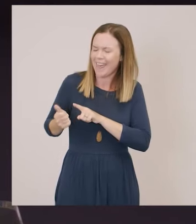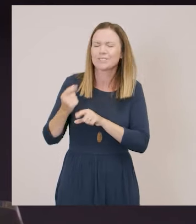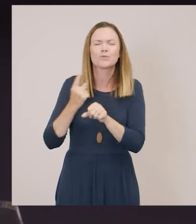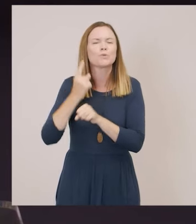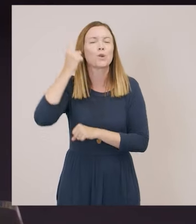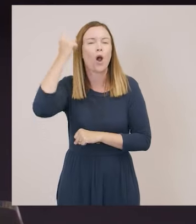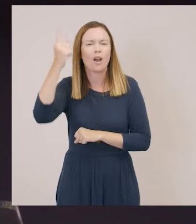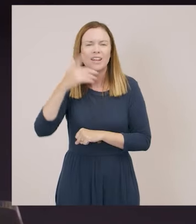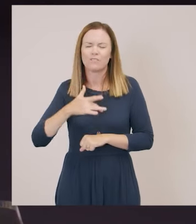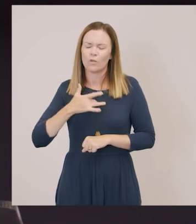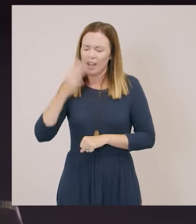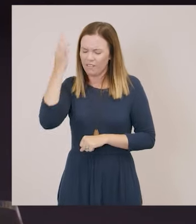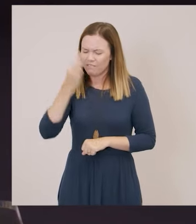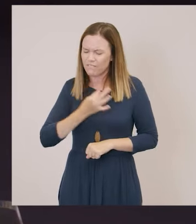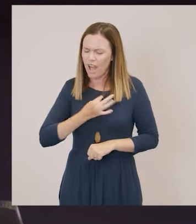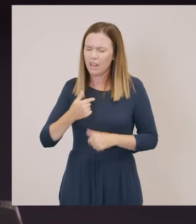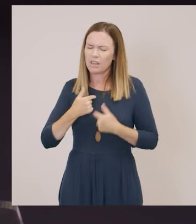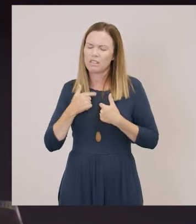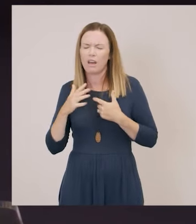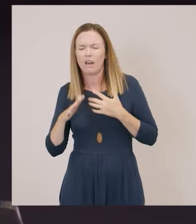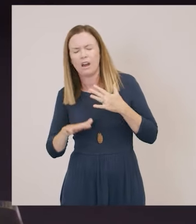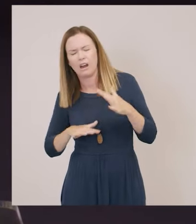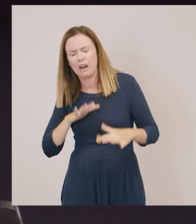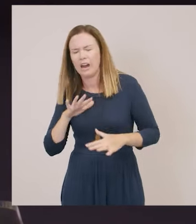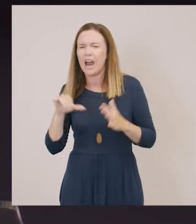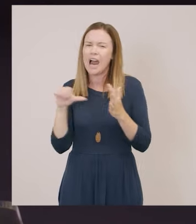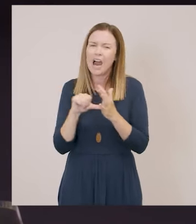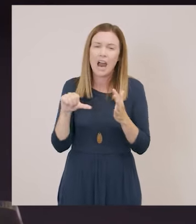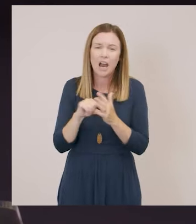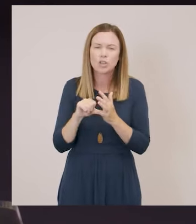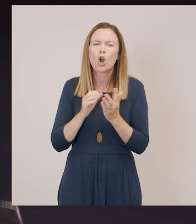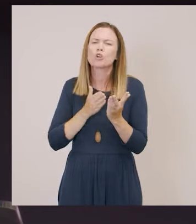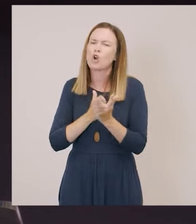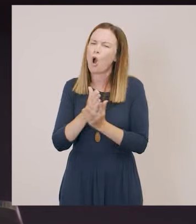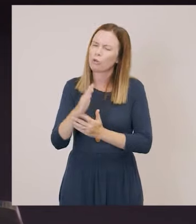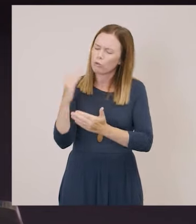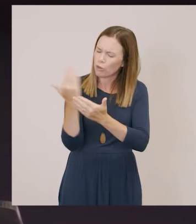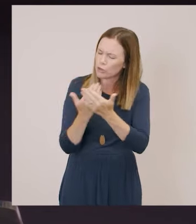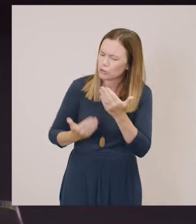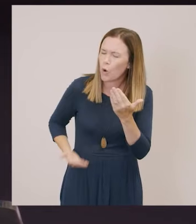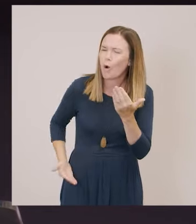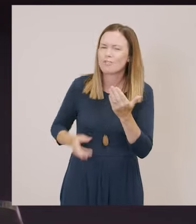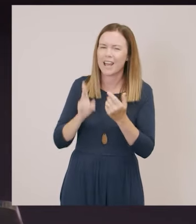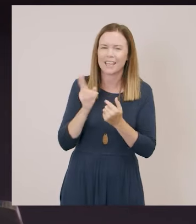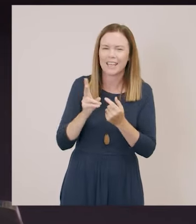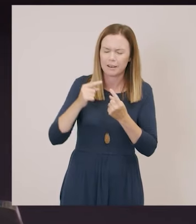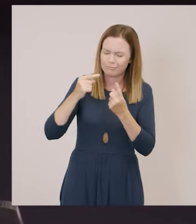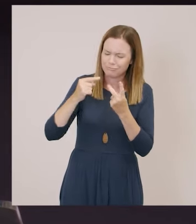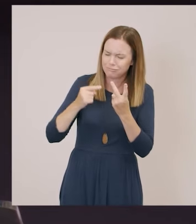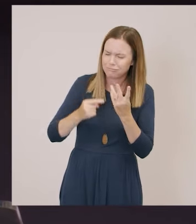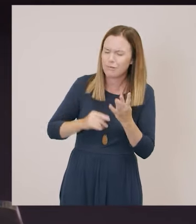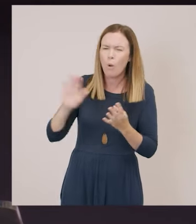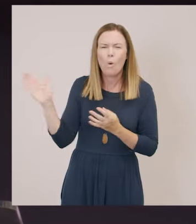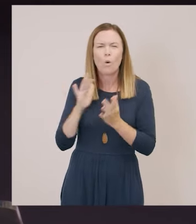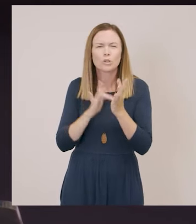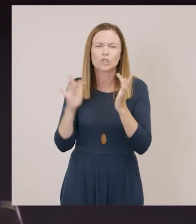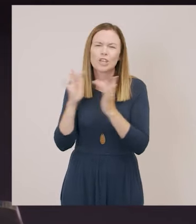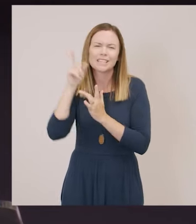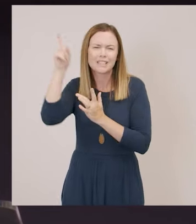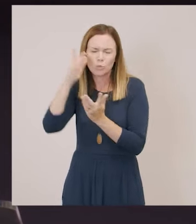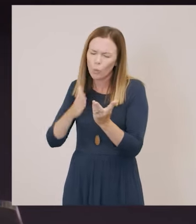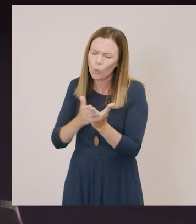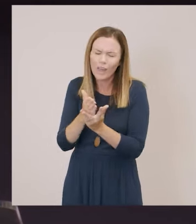you find yourselves flagging in your faith, go over that story again, item by item, that long litany of hostility